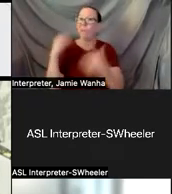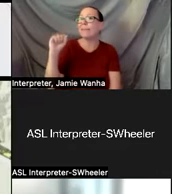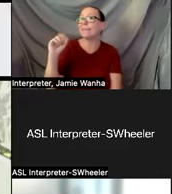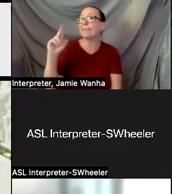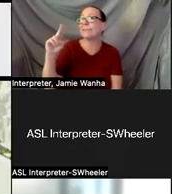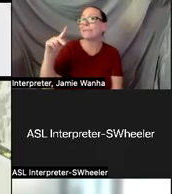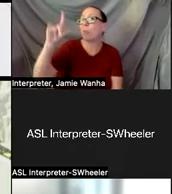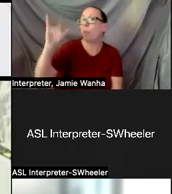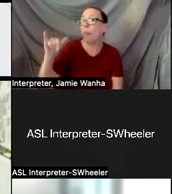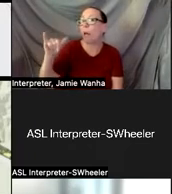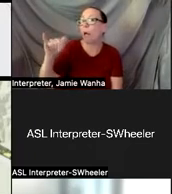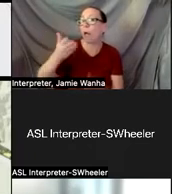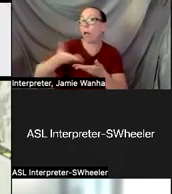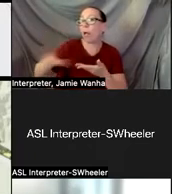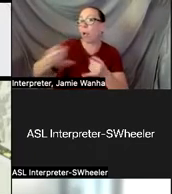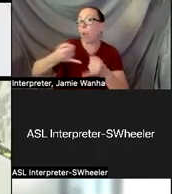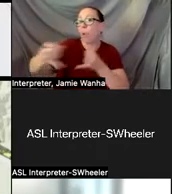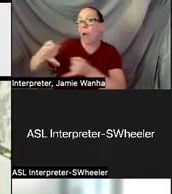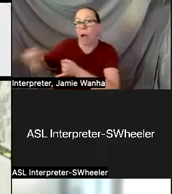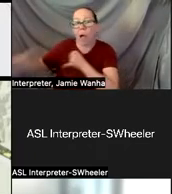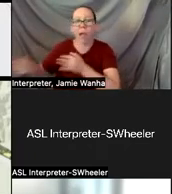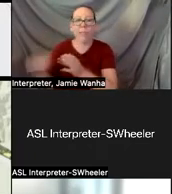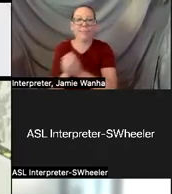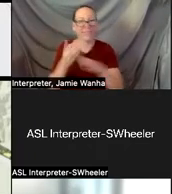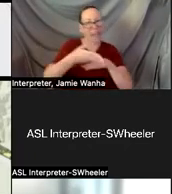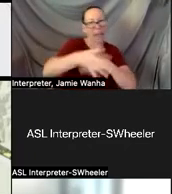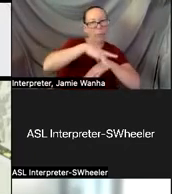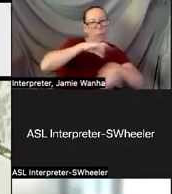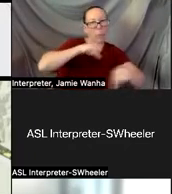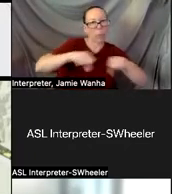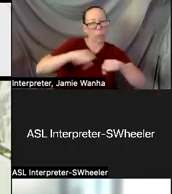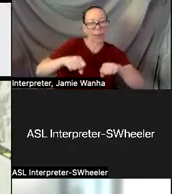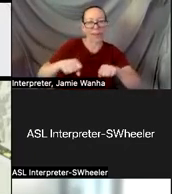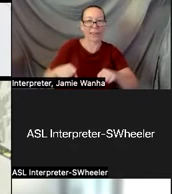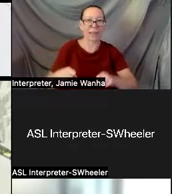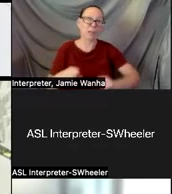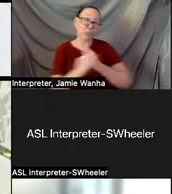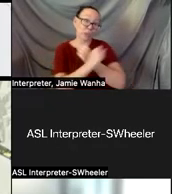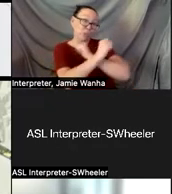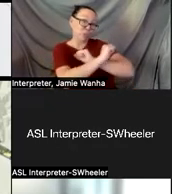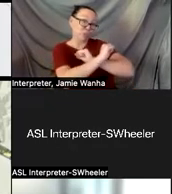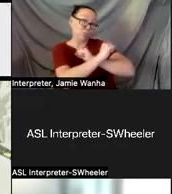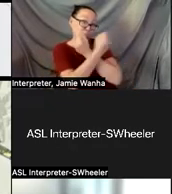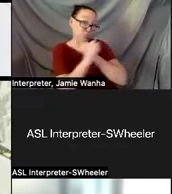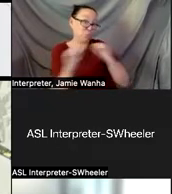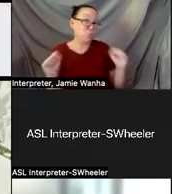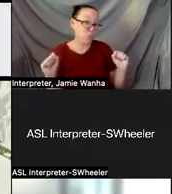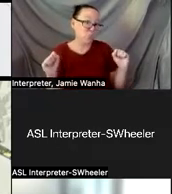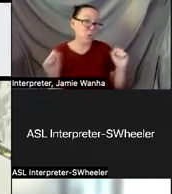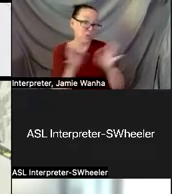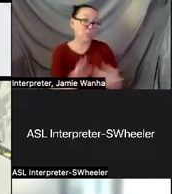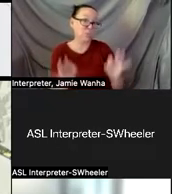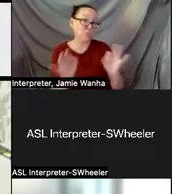possible during an earthquake or following an earthquake. Security is going to be of a large concern. We do have the